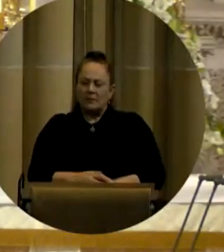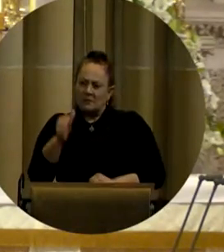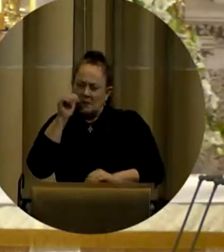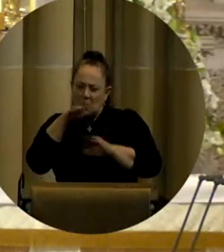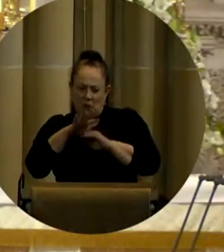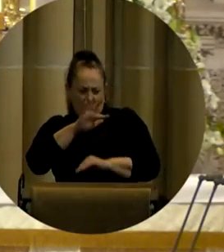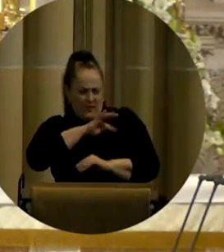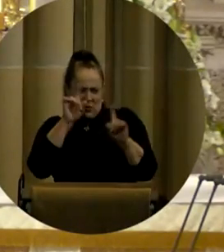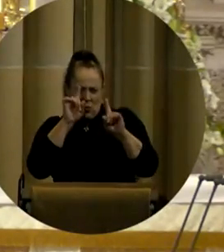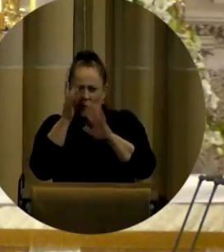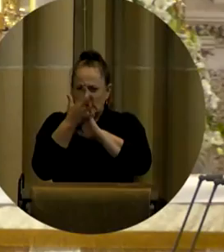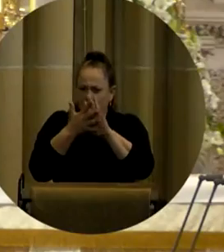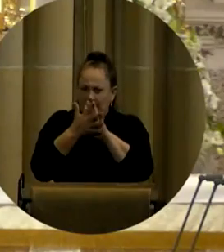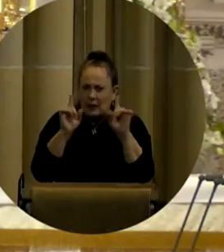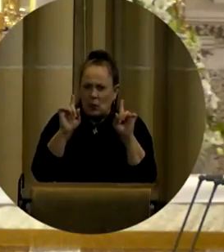it.